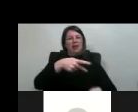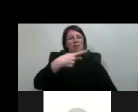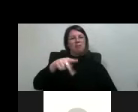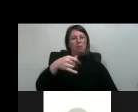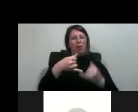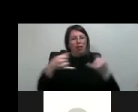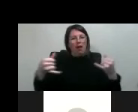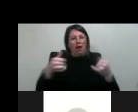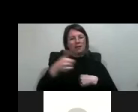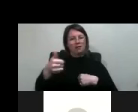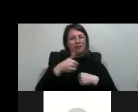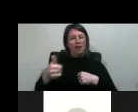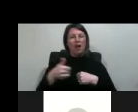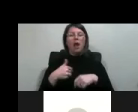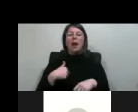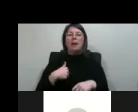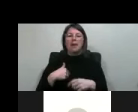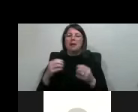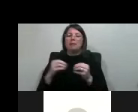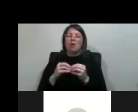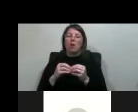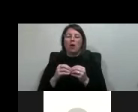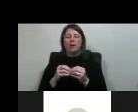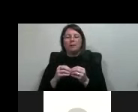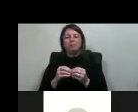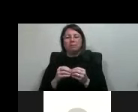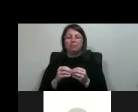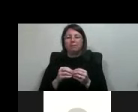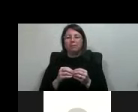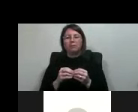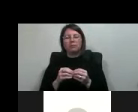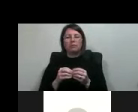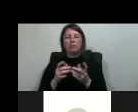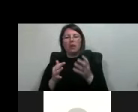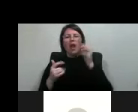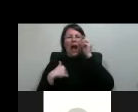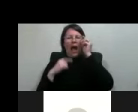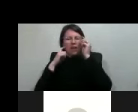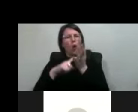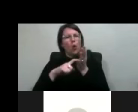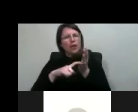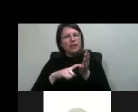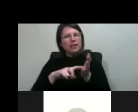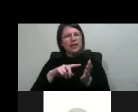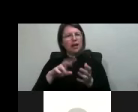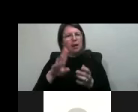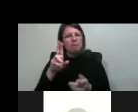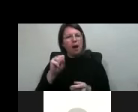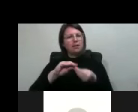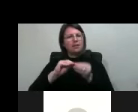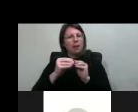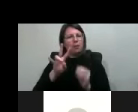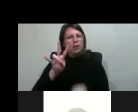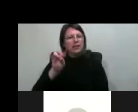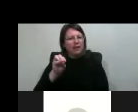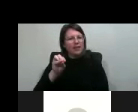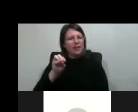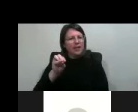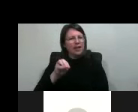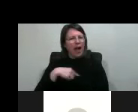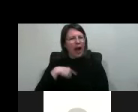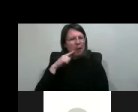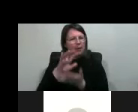And I have a more practical question. I noticed that 70 bus was, I believe, in